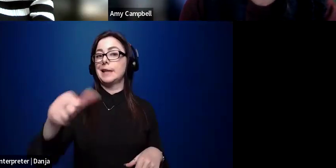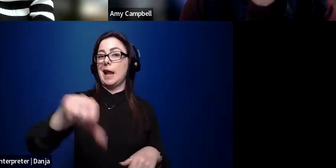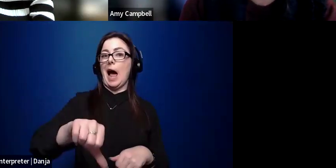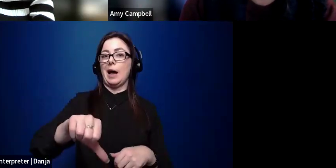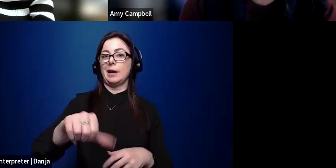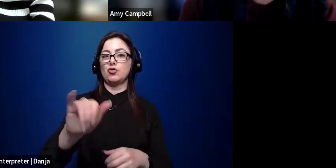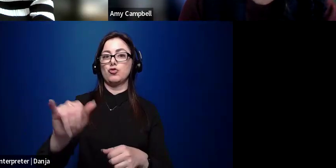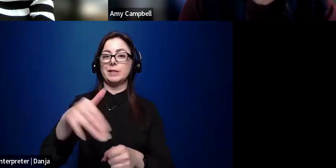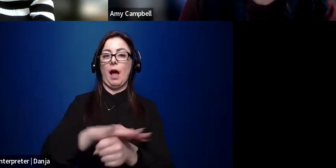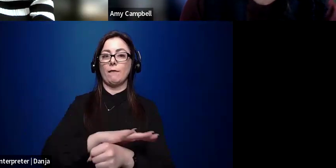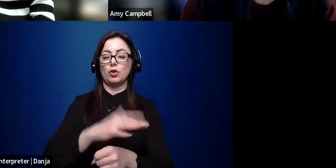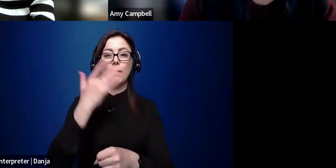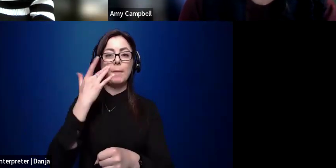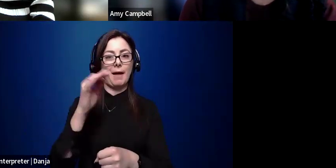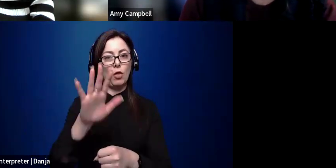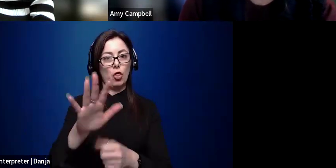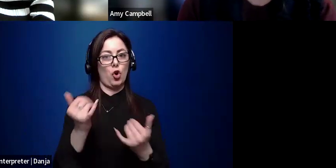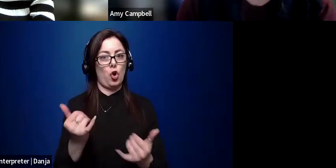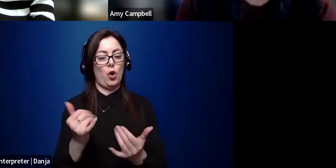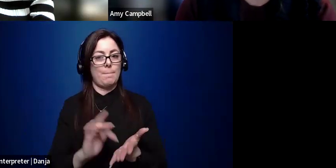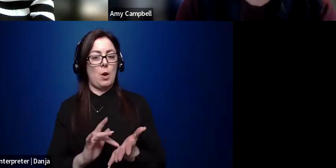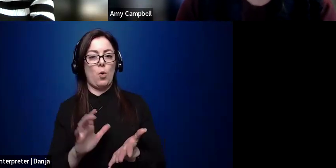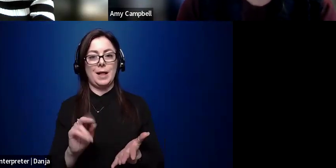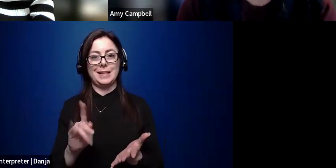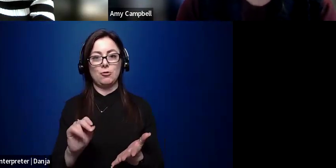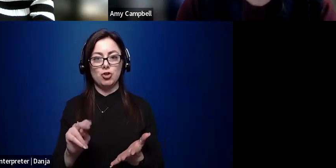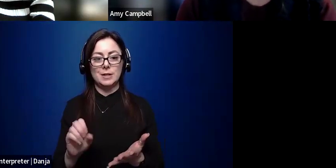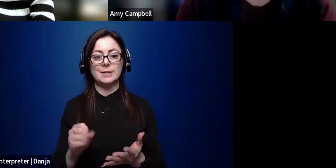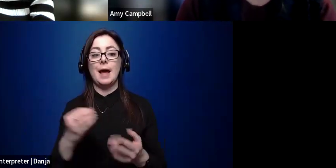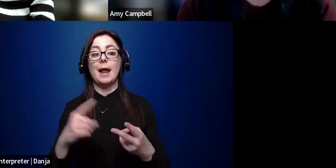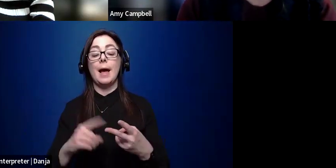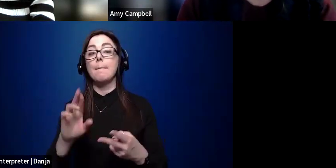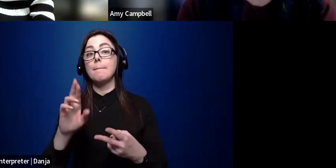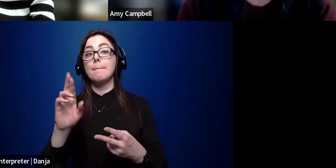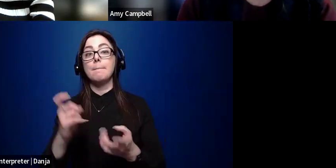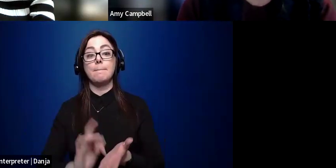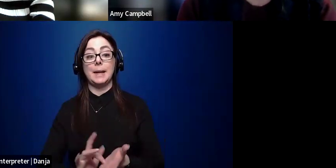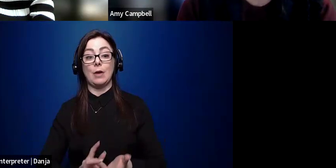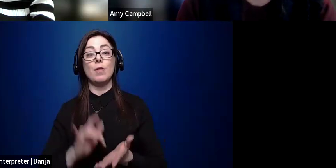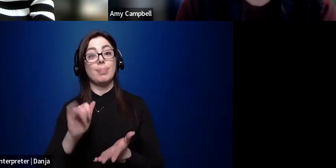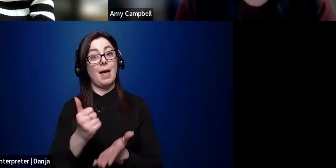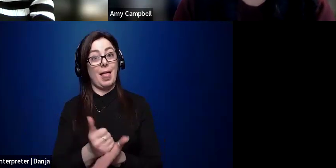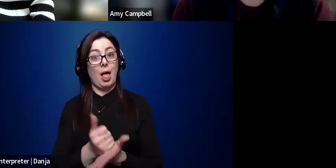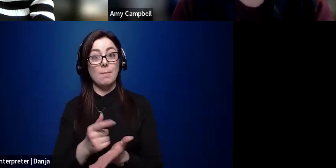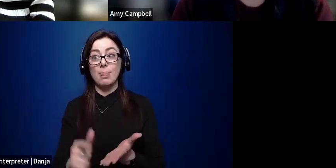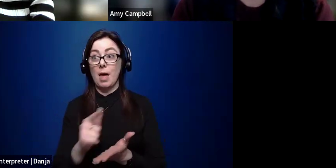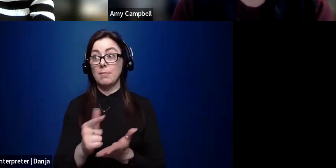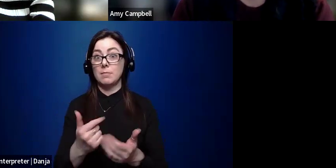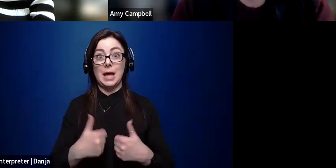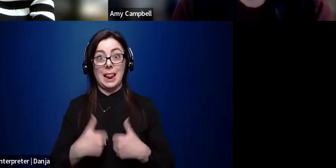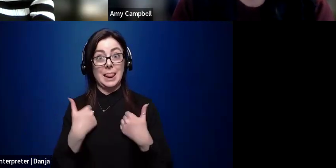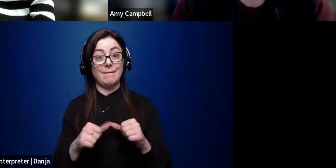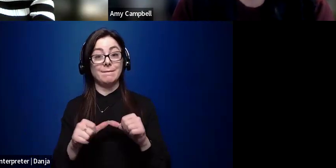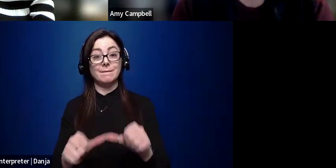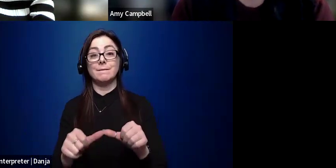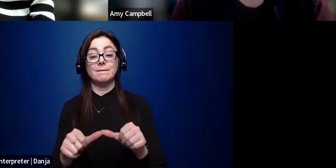they have, and they were denied medications that really were helping them live, or those medications were